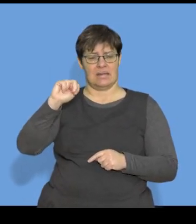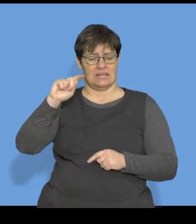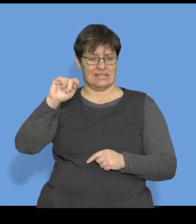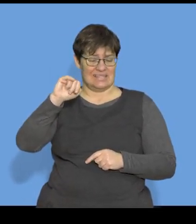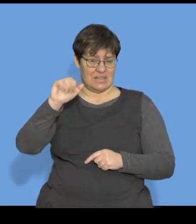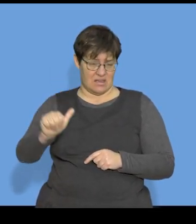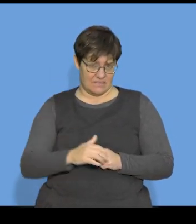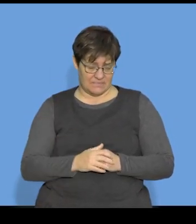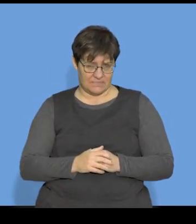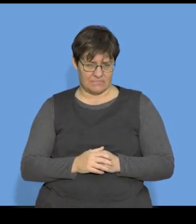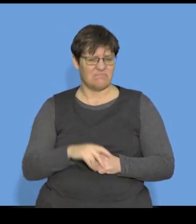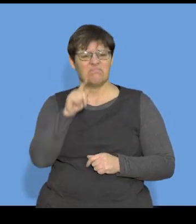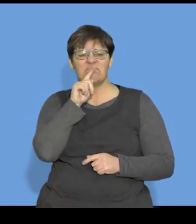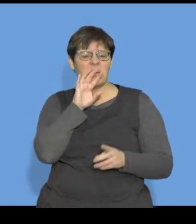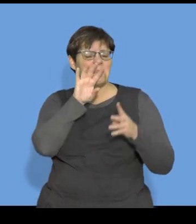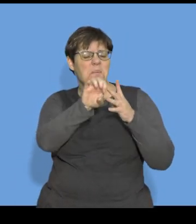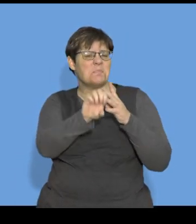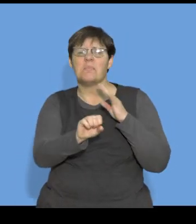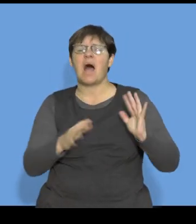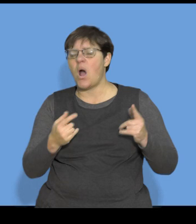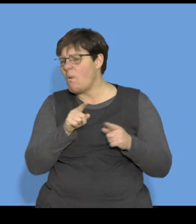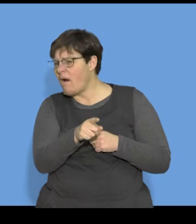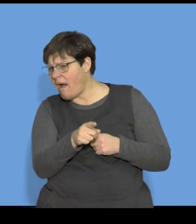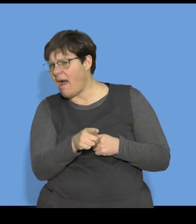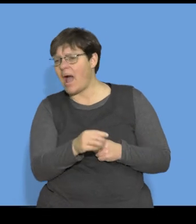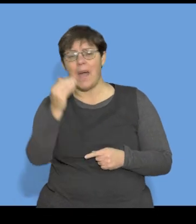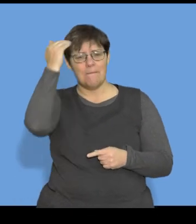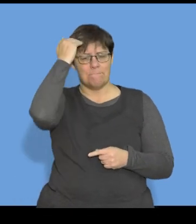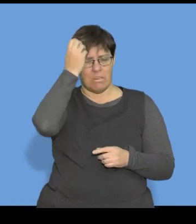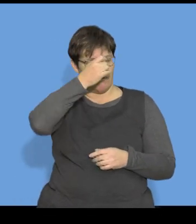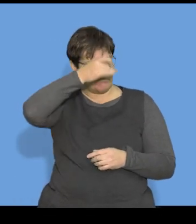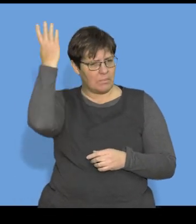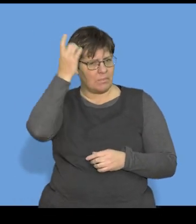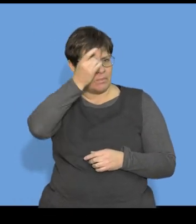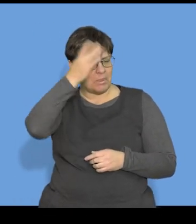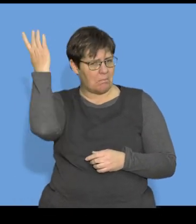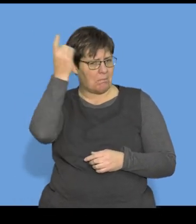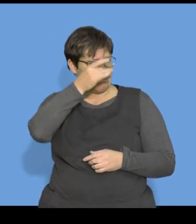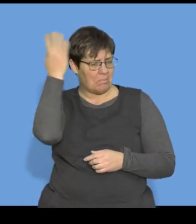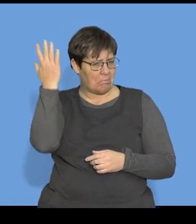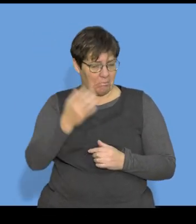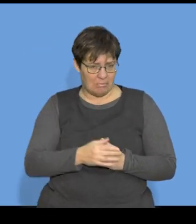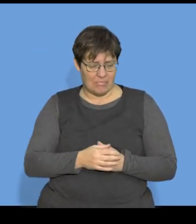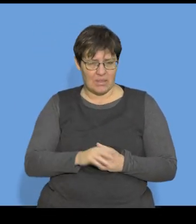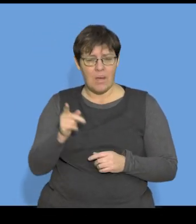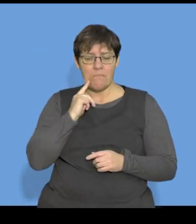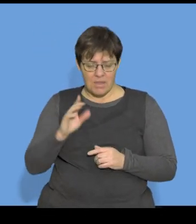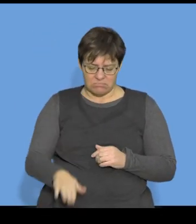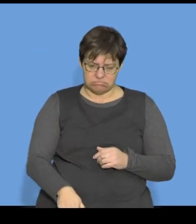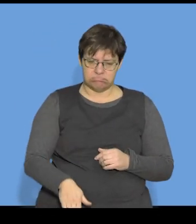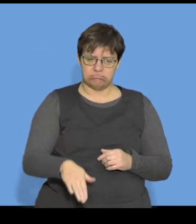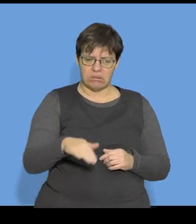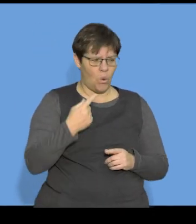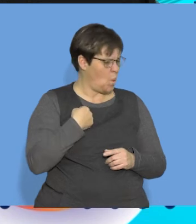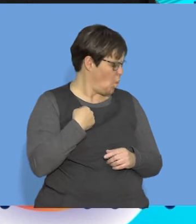the symptoms of this Alzheimer's disease? It's memory loss. You know, once you grow up,